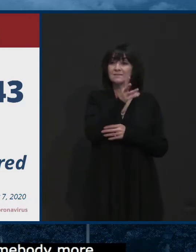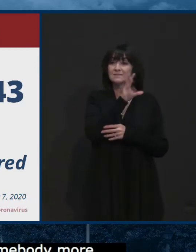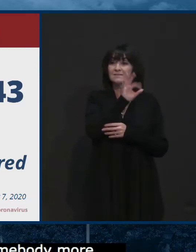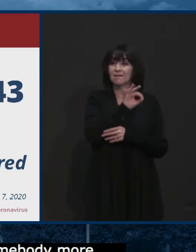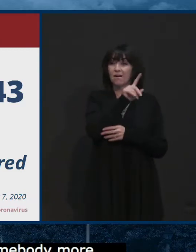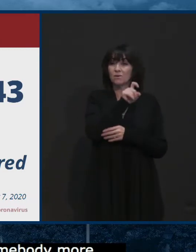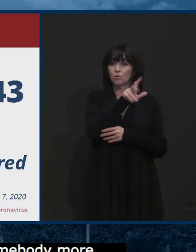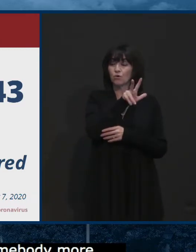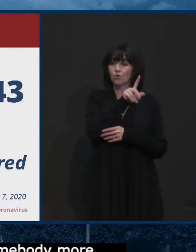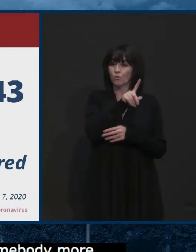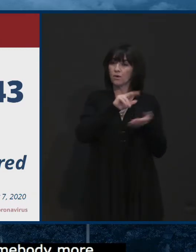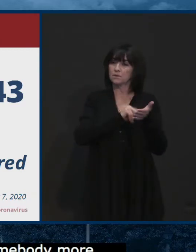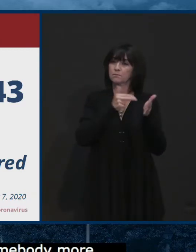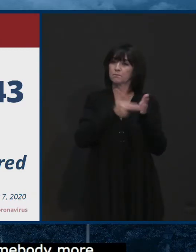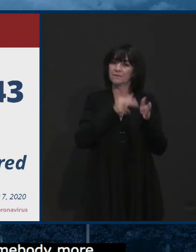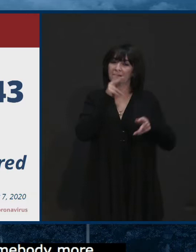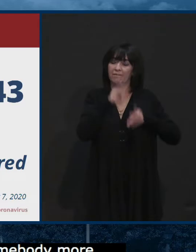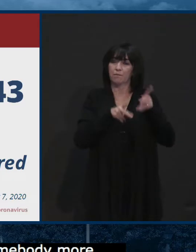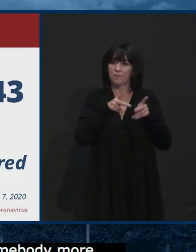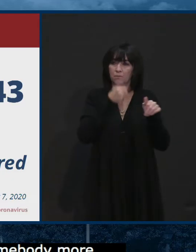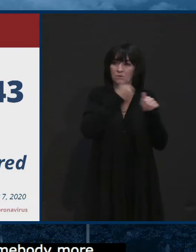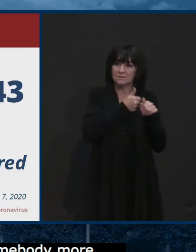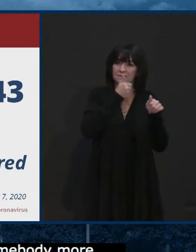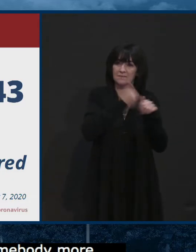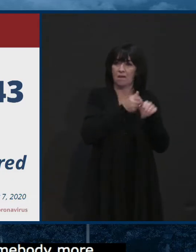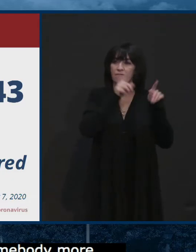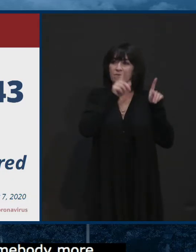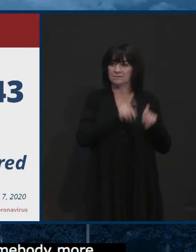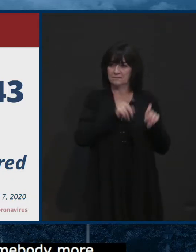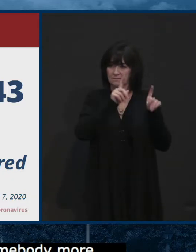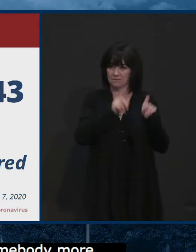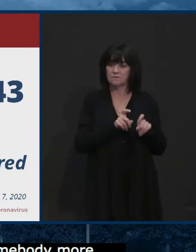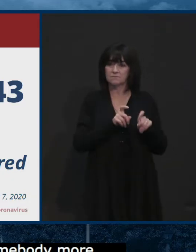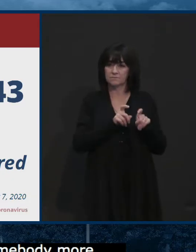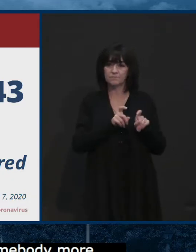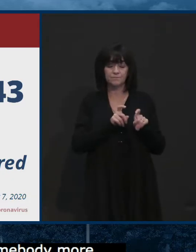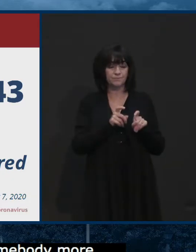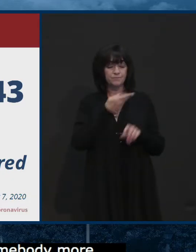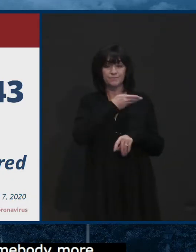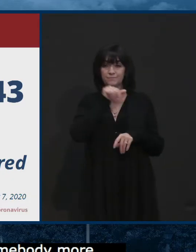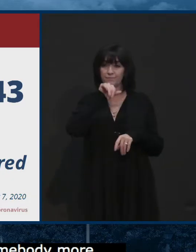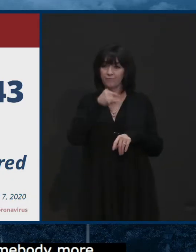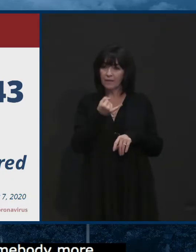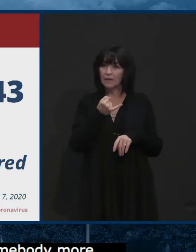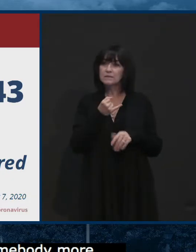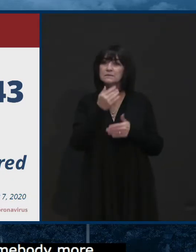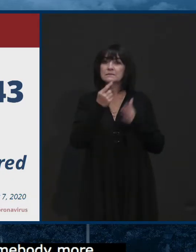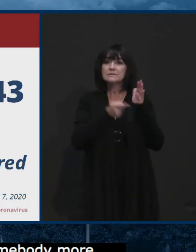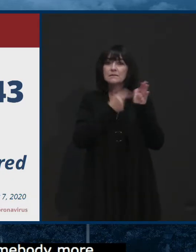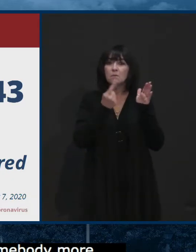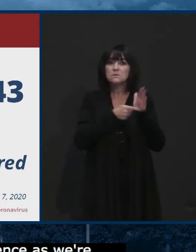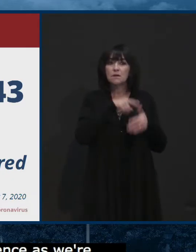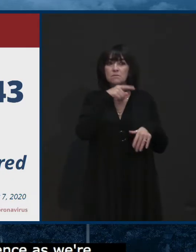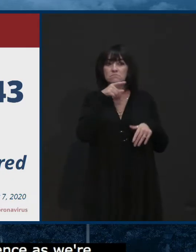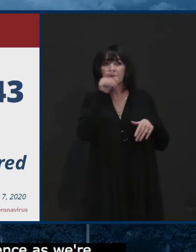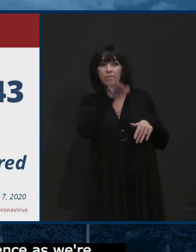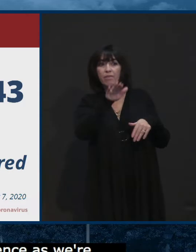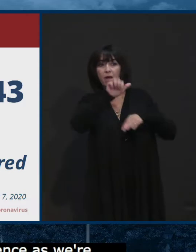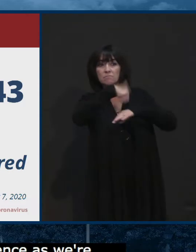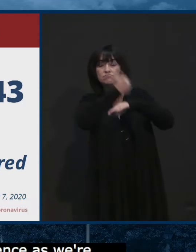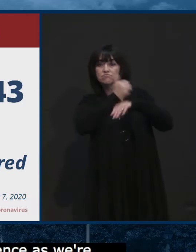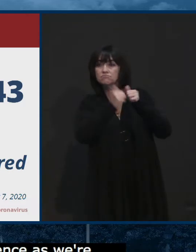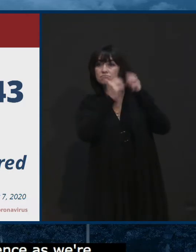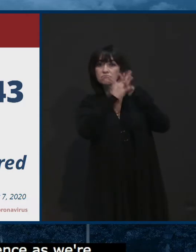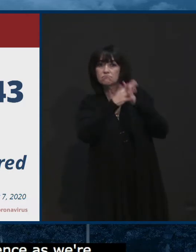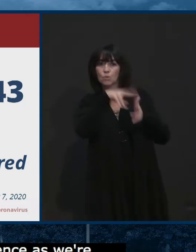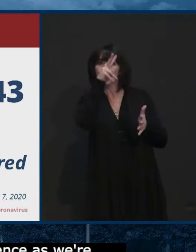the percent positives, because as we do our testing, AJ, 2,000, 5,000 a day, some number